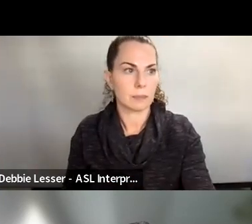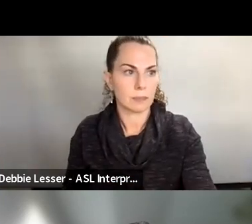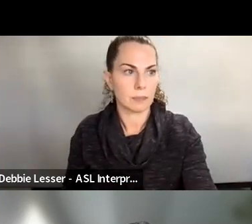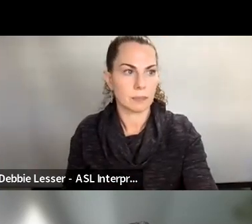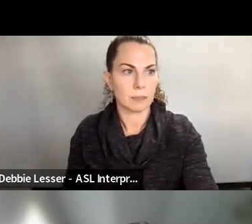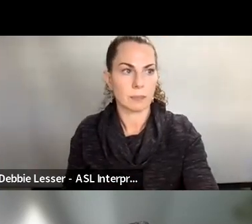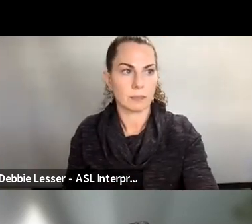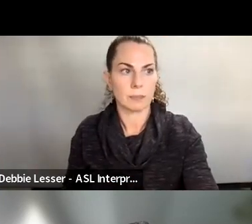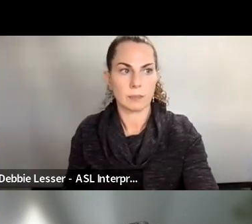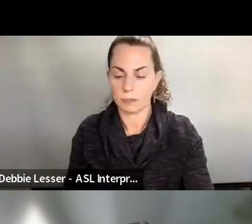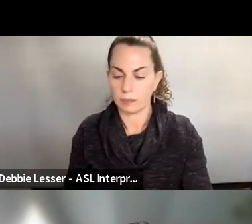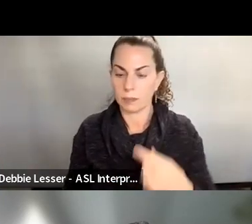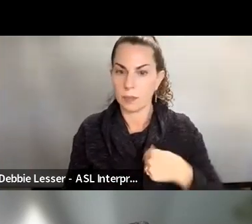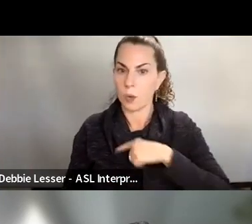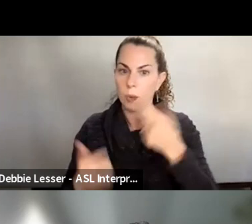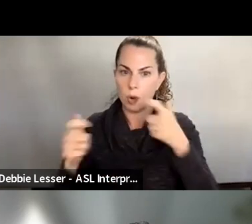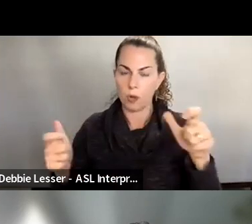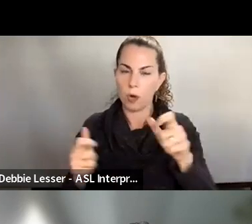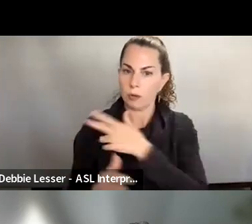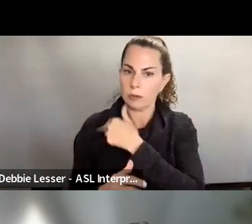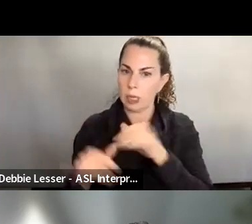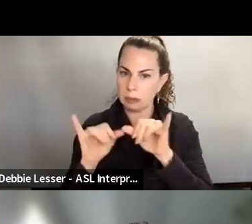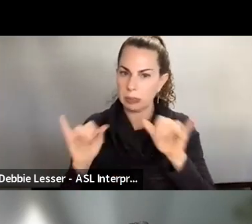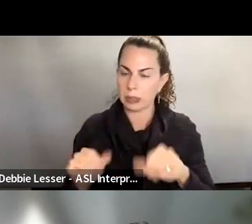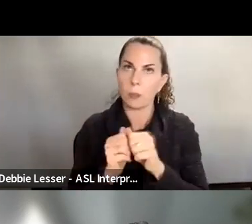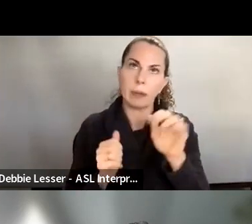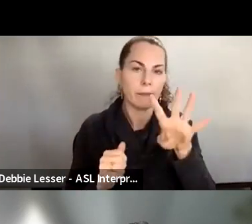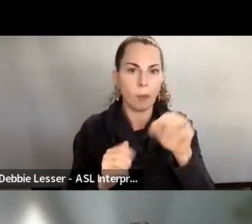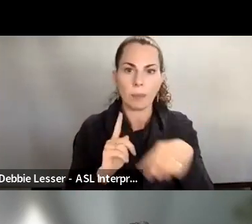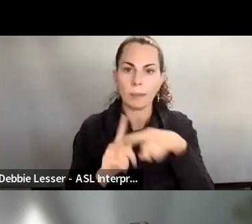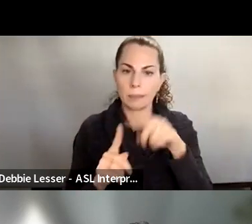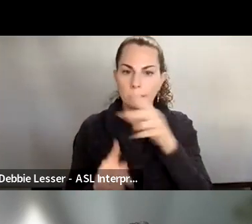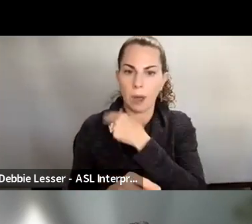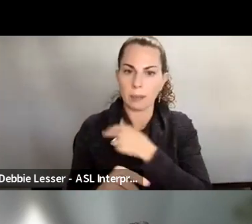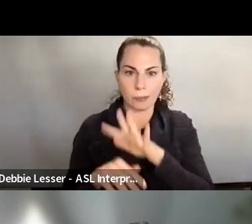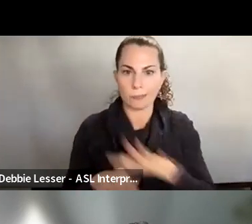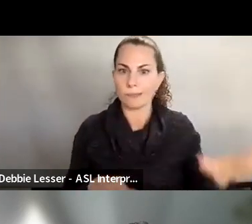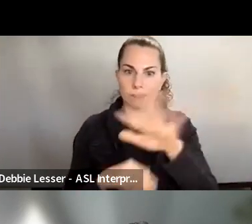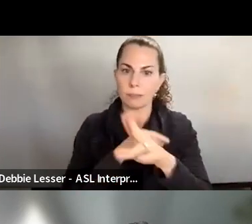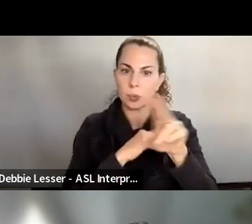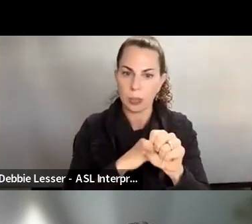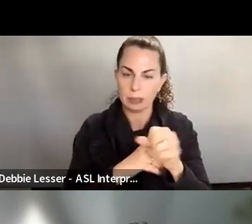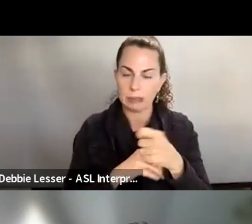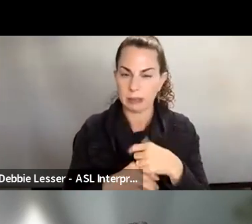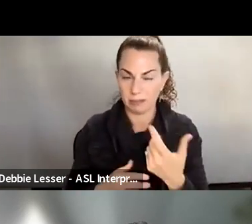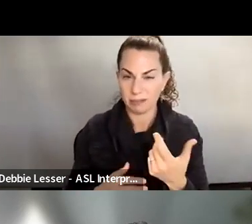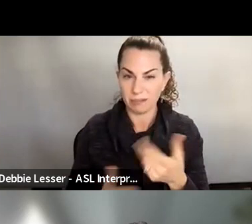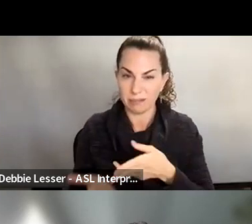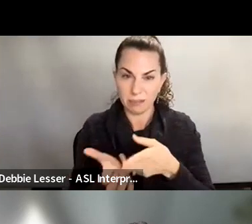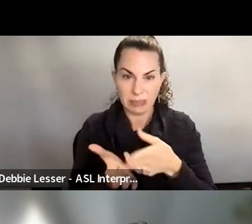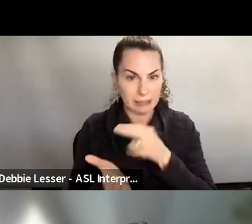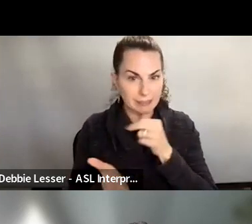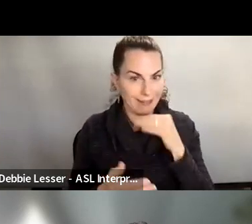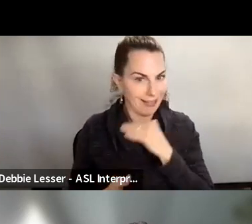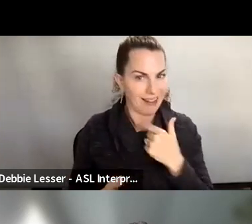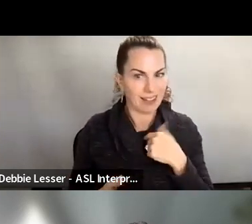plus hospitals across 11 states. In all honesty, I'm not going to lie, this was one of the most difficult professional things I've had